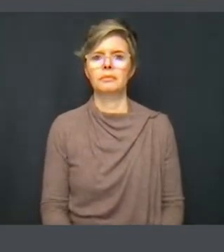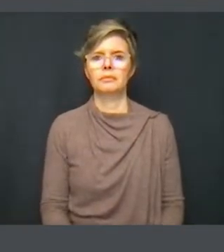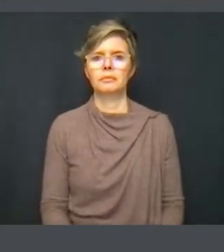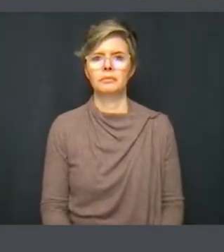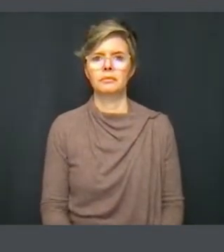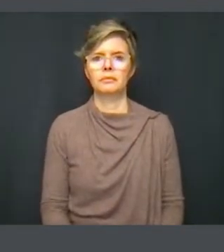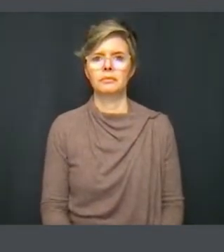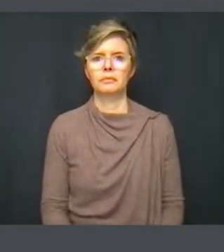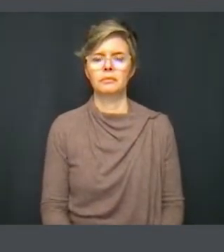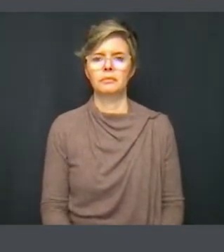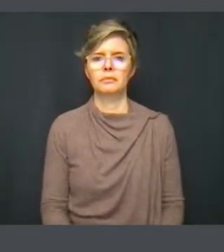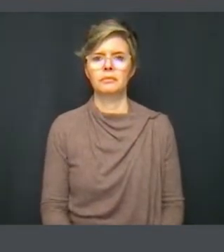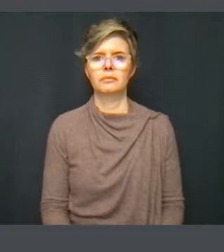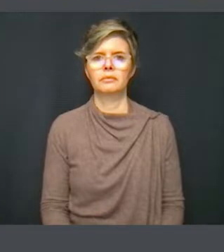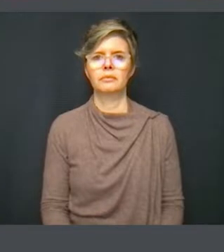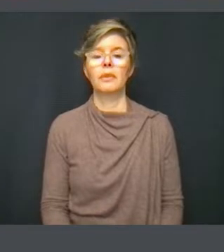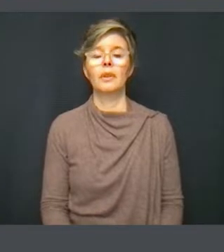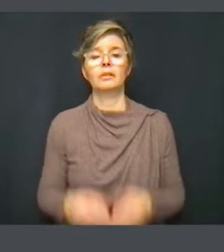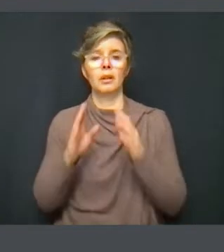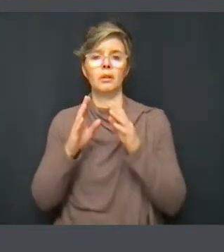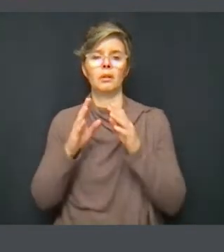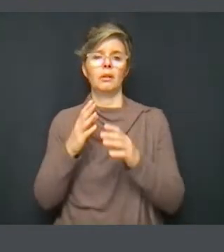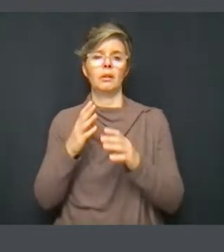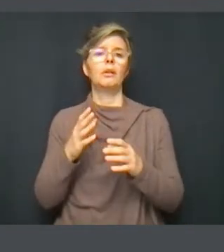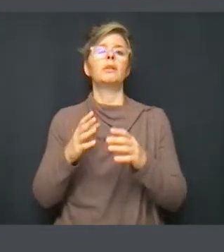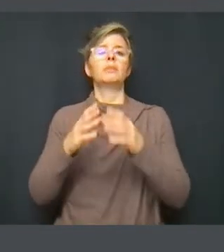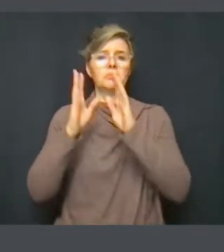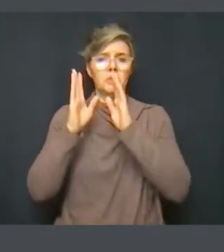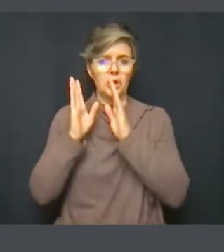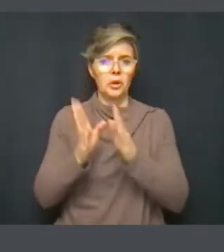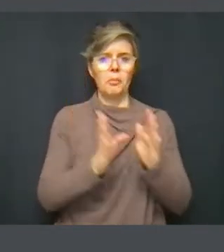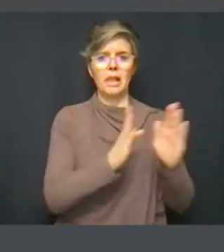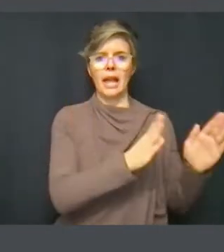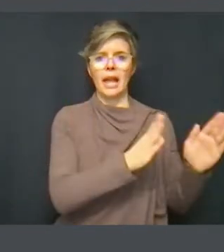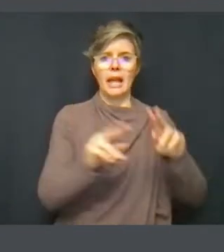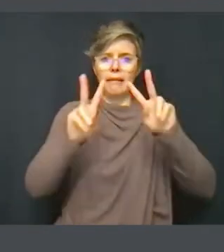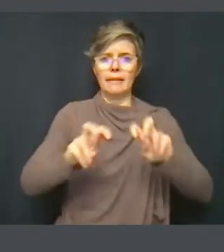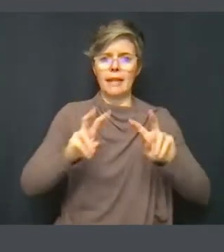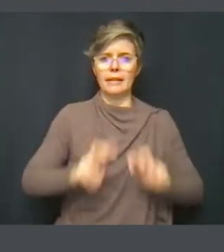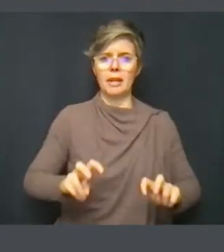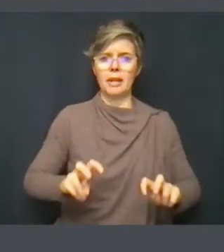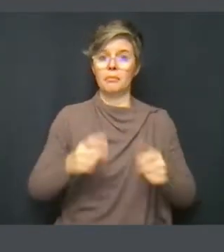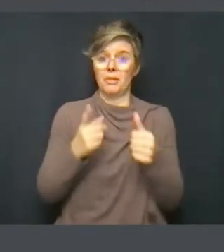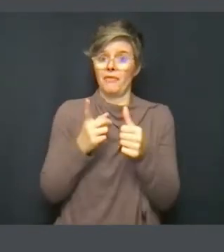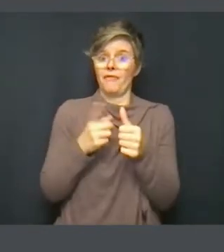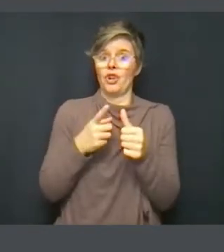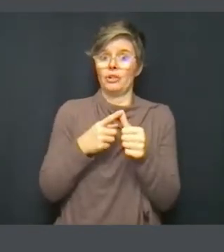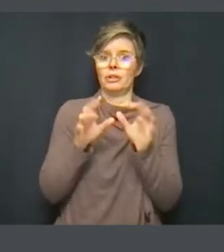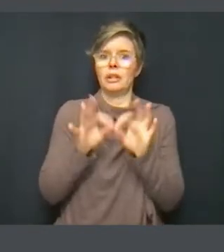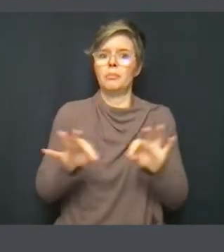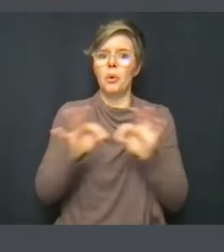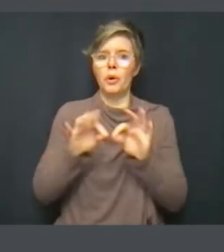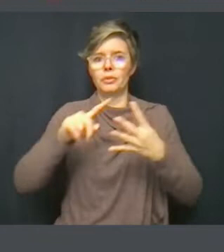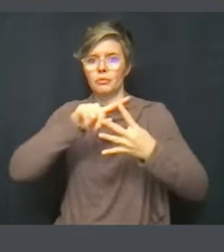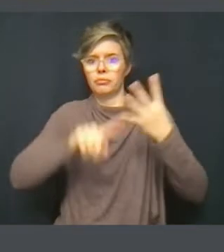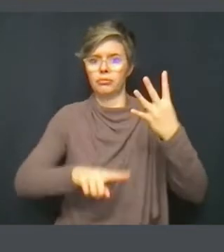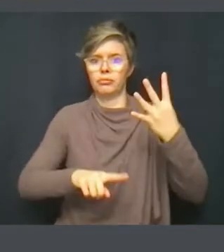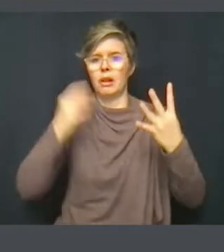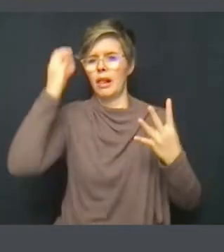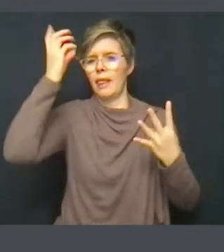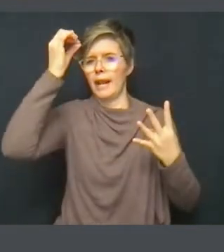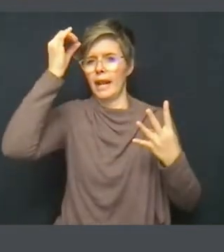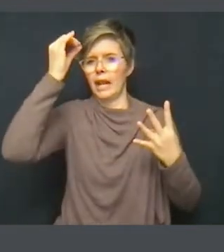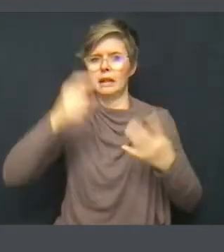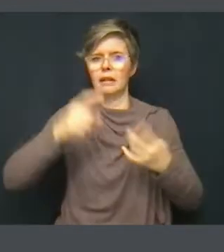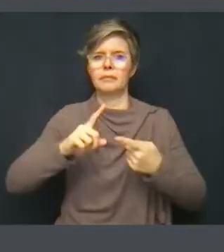assessment protocol, I think you always just have to sort of think about these questions. I think they're really important, right? Which is, okay, I'm going to be assessing